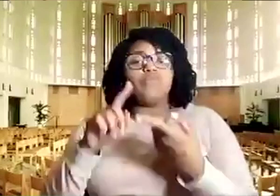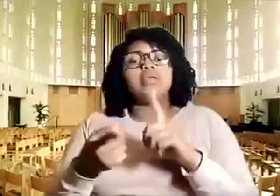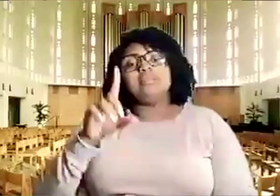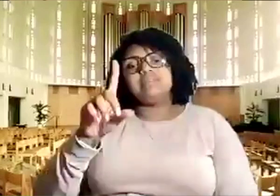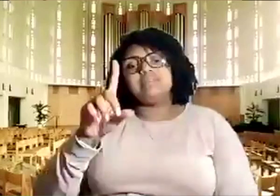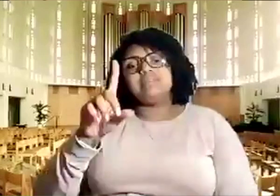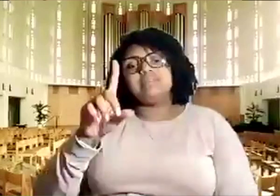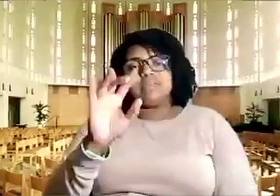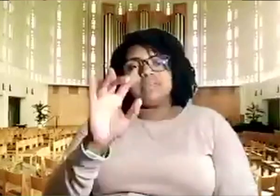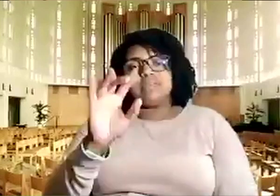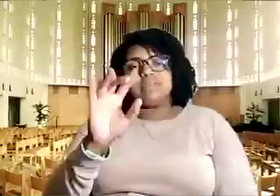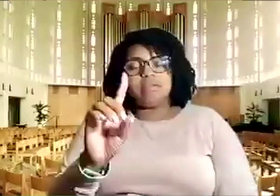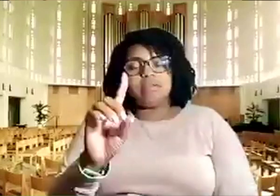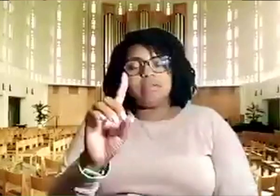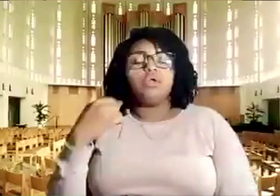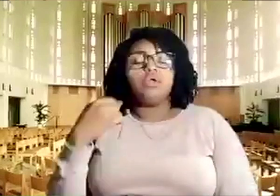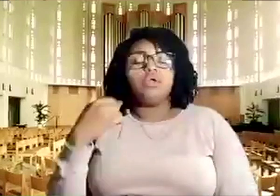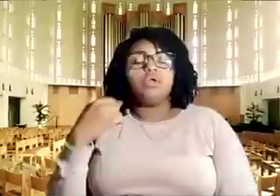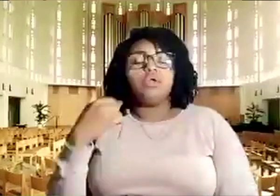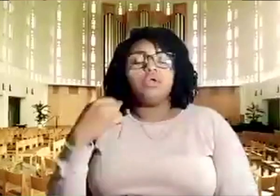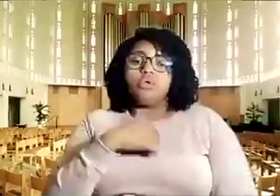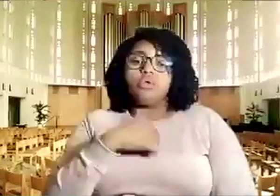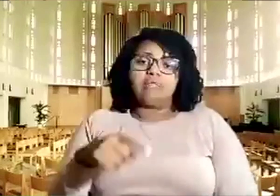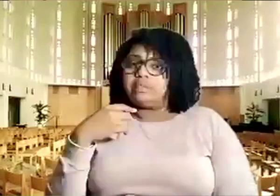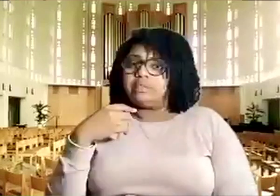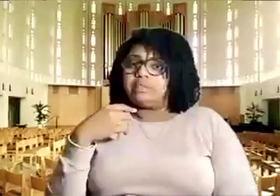David because many of us are like him.